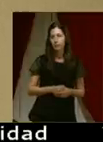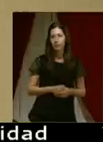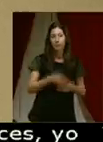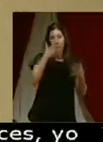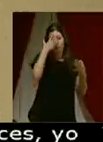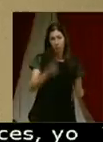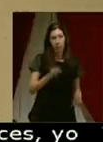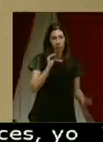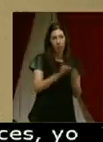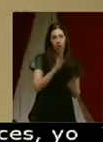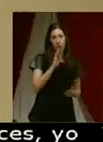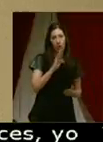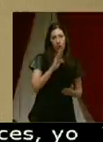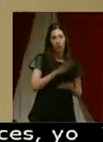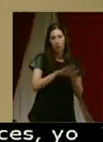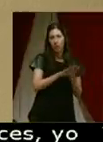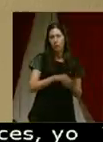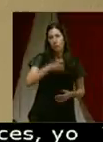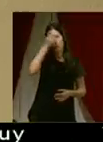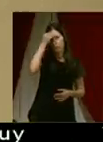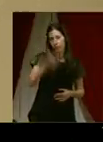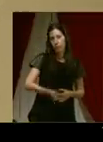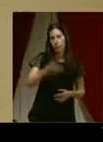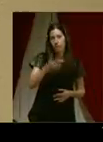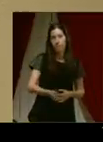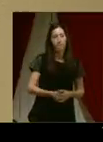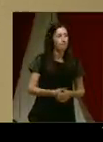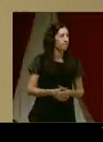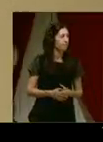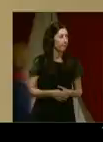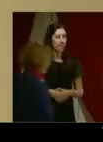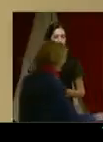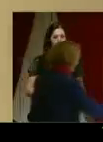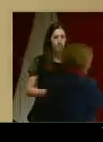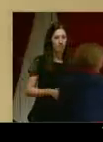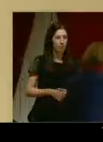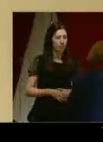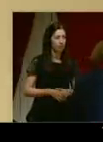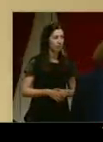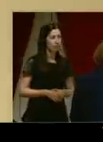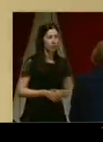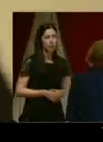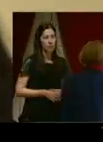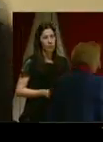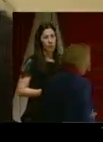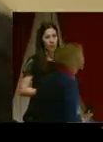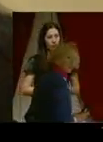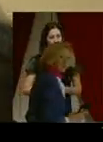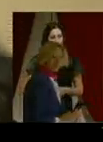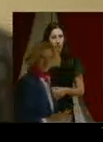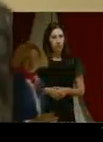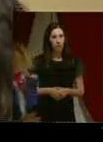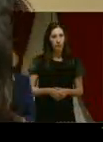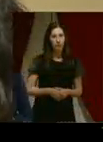did. So what have they left it aside? So I do think that what you said is very relevant.